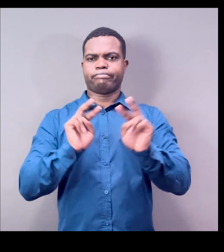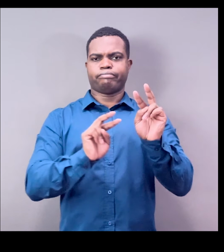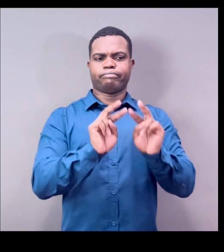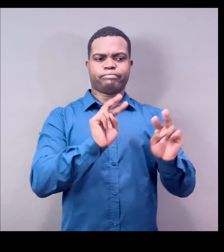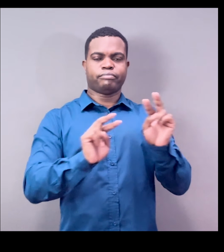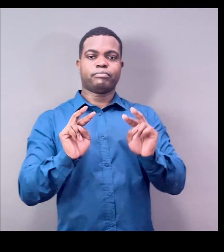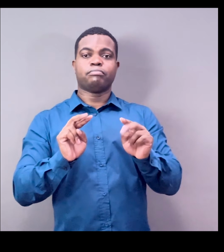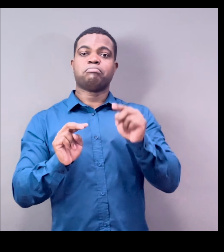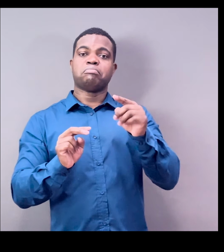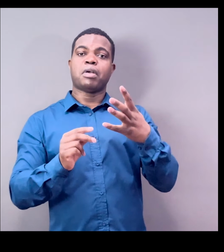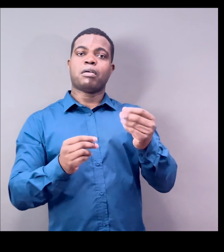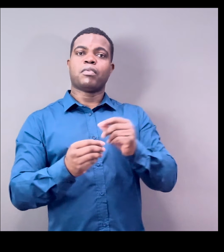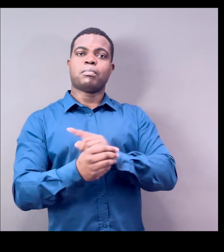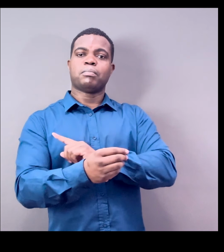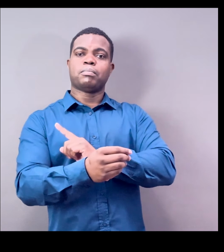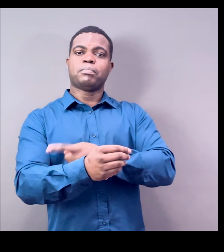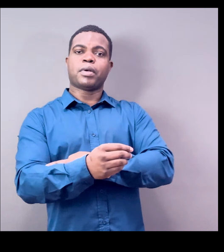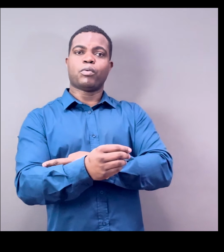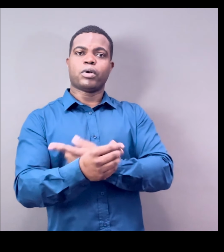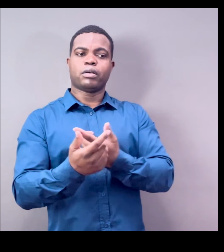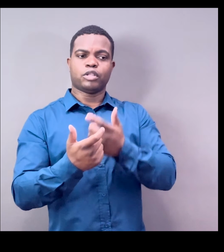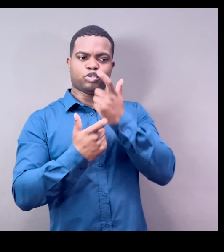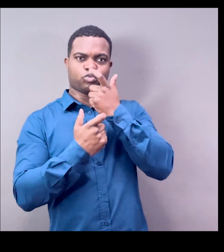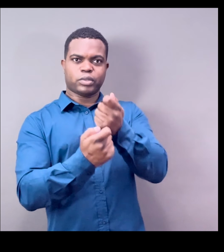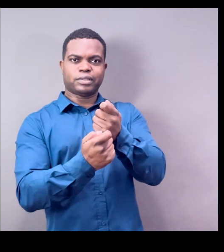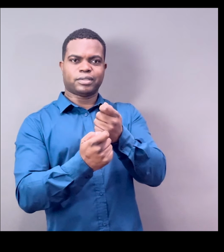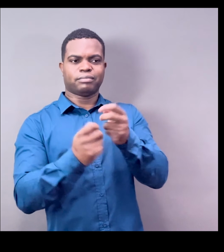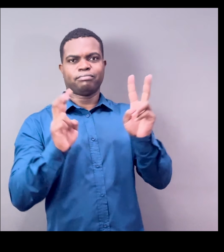the power interest mapping.